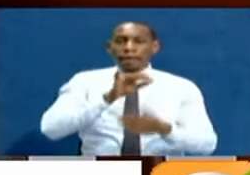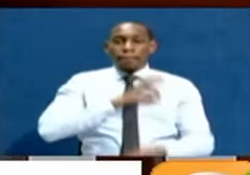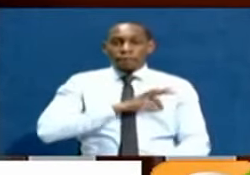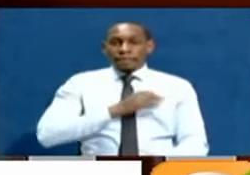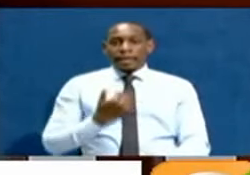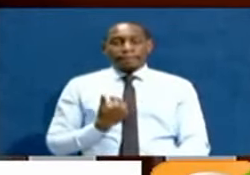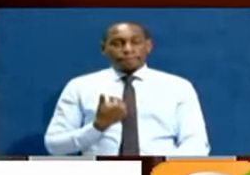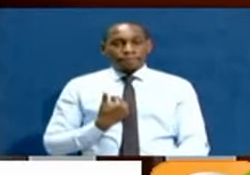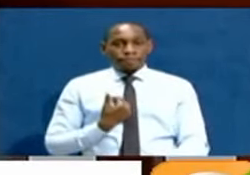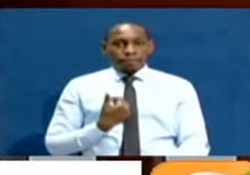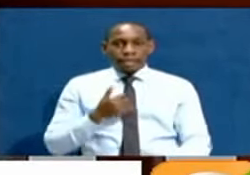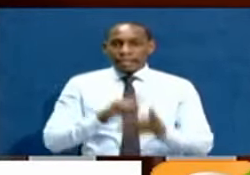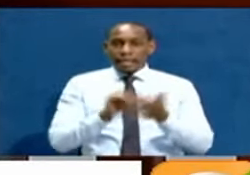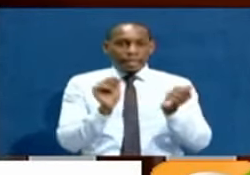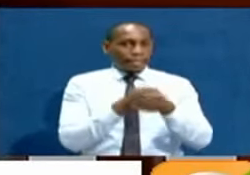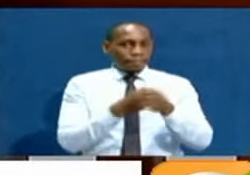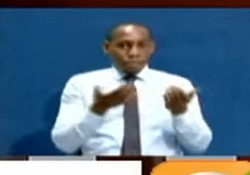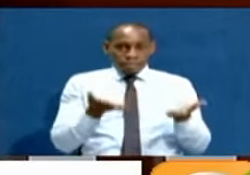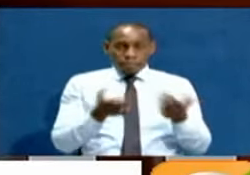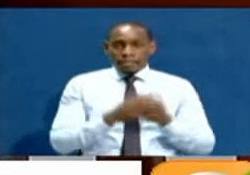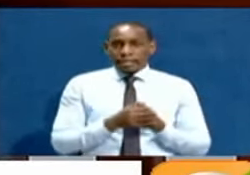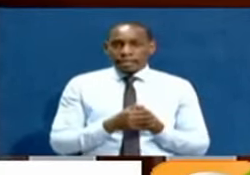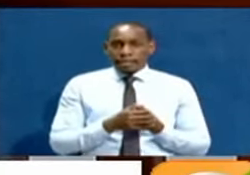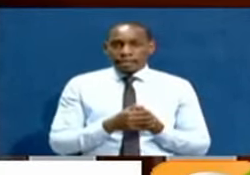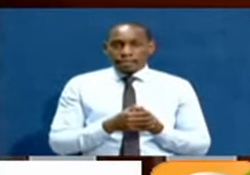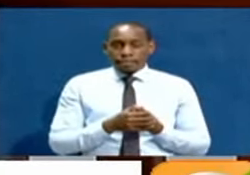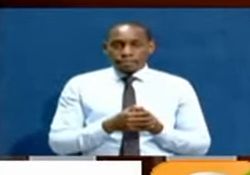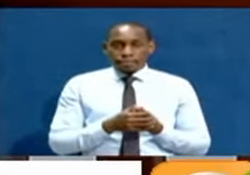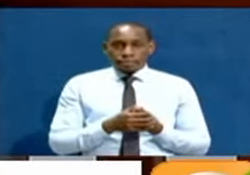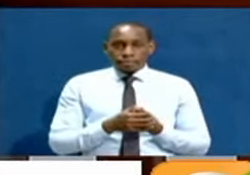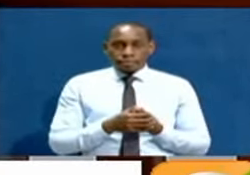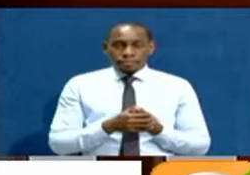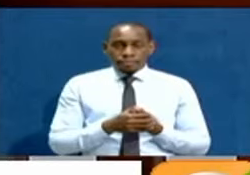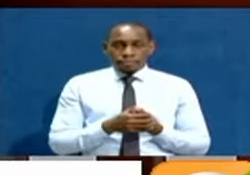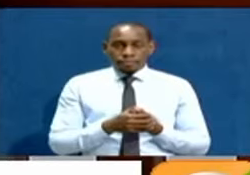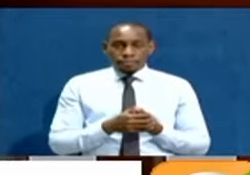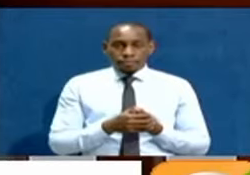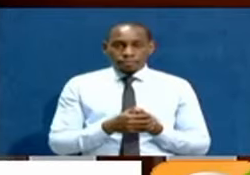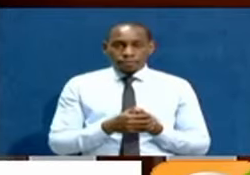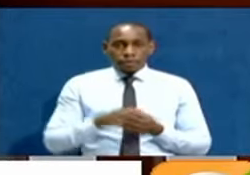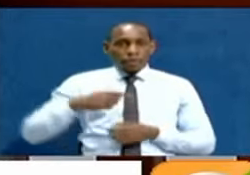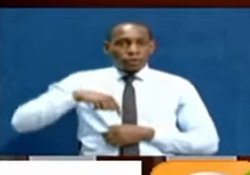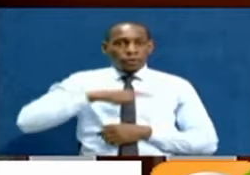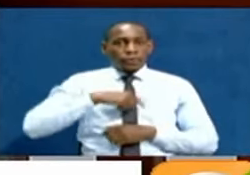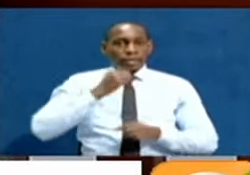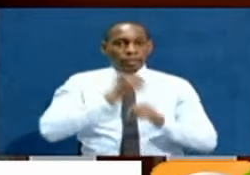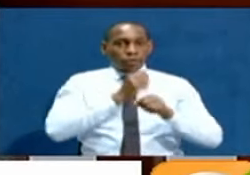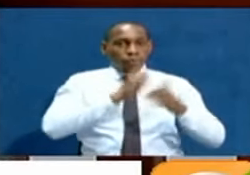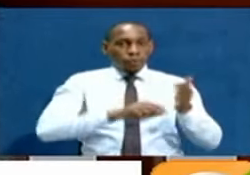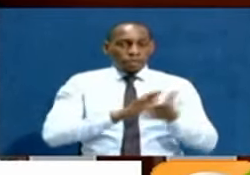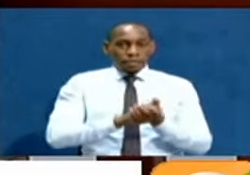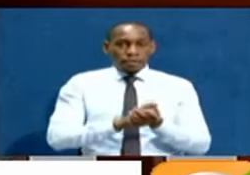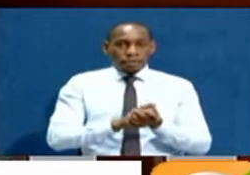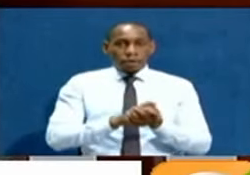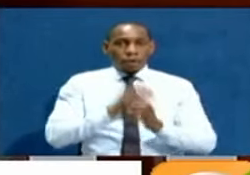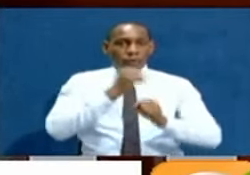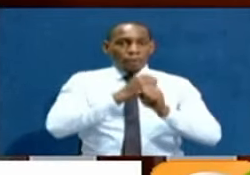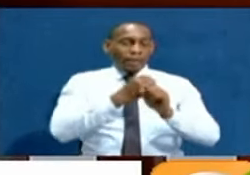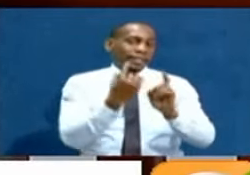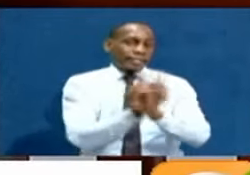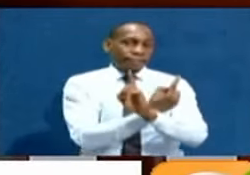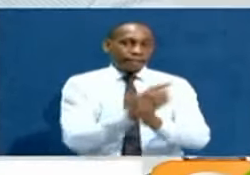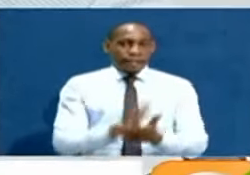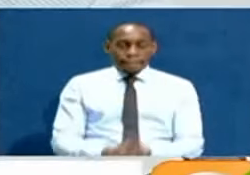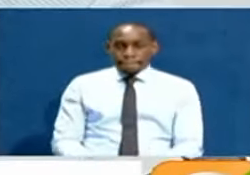profitability. That's not possible now. I mean, we do need continued support to keep us going. Or we need to do something dramatically different to what we're doing